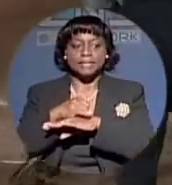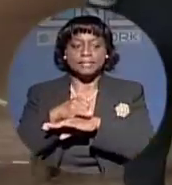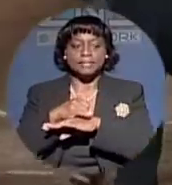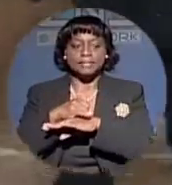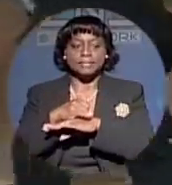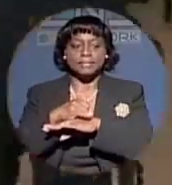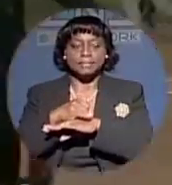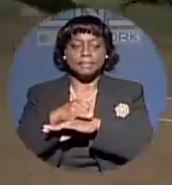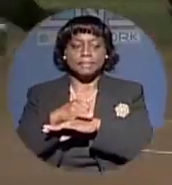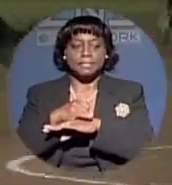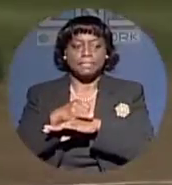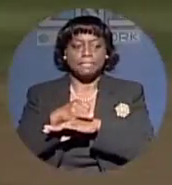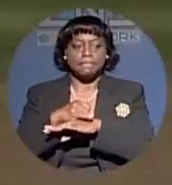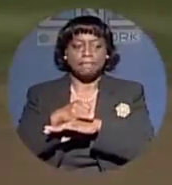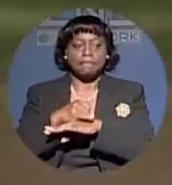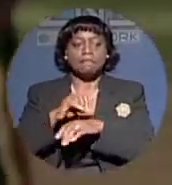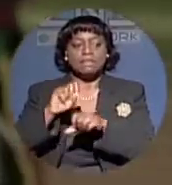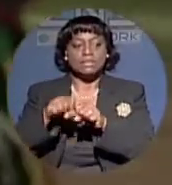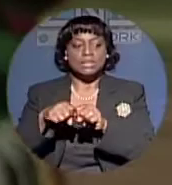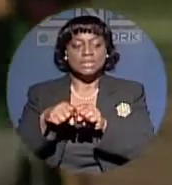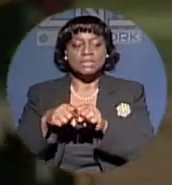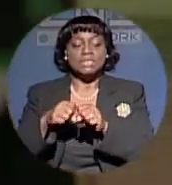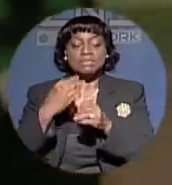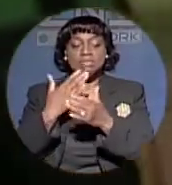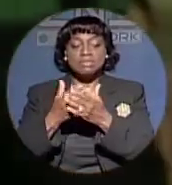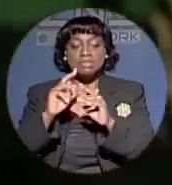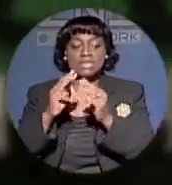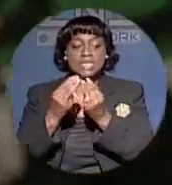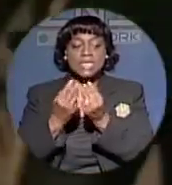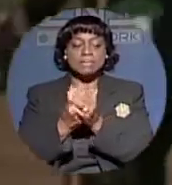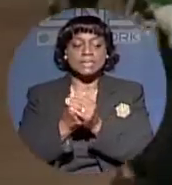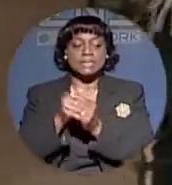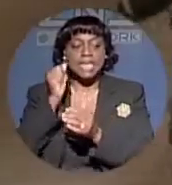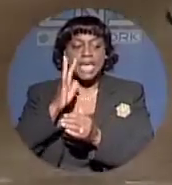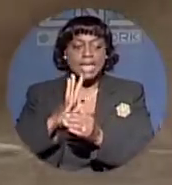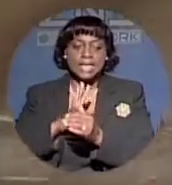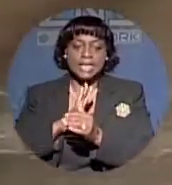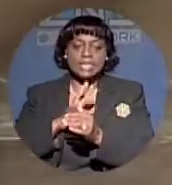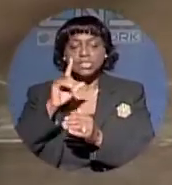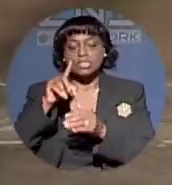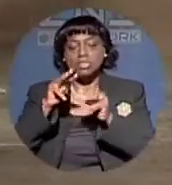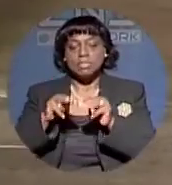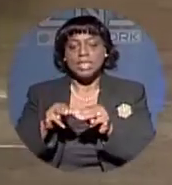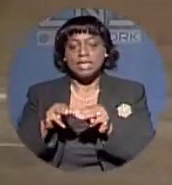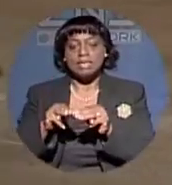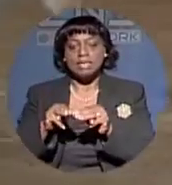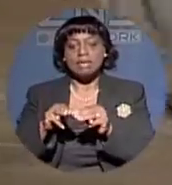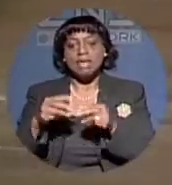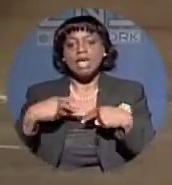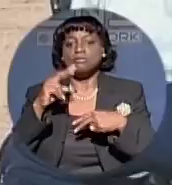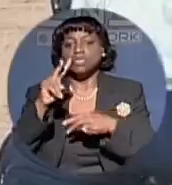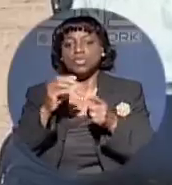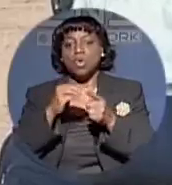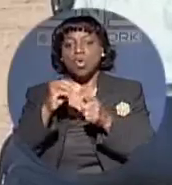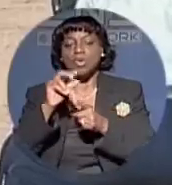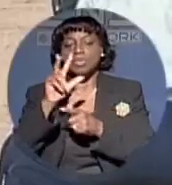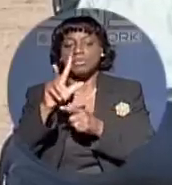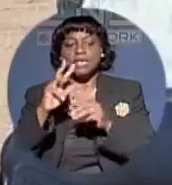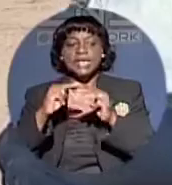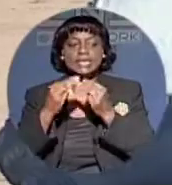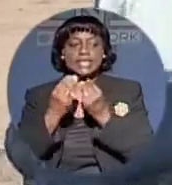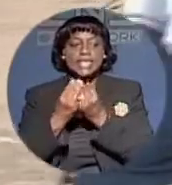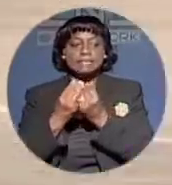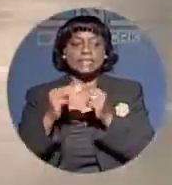for none of the men teams in the pitching department. Ladies, you might be able to boil it down to two or three teams. Teams will